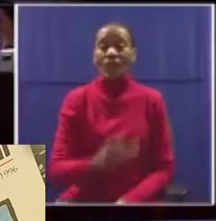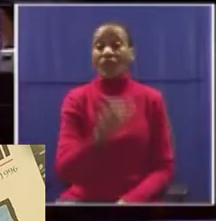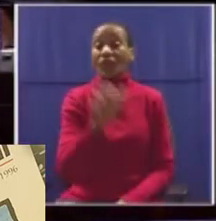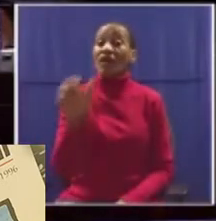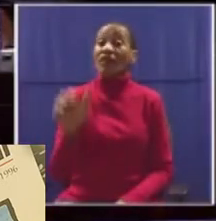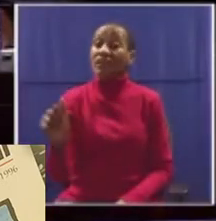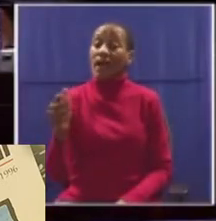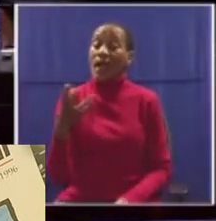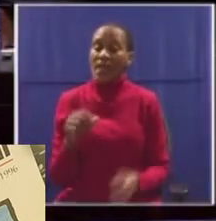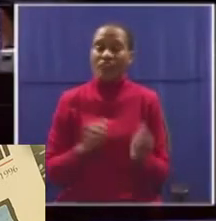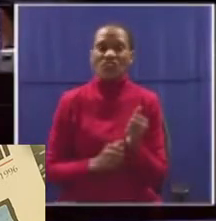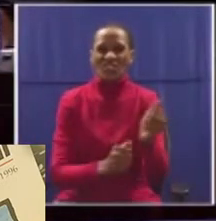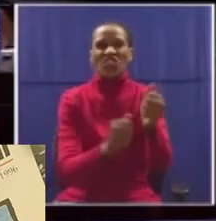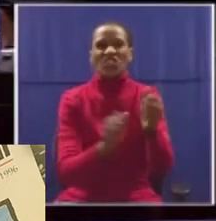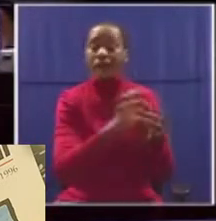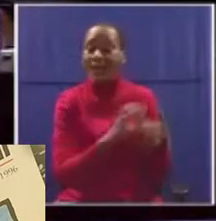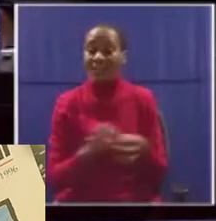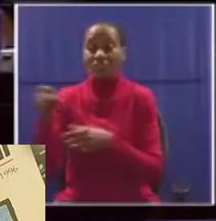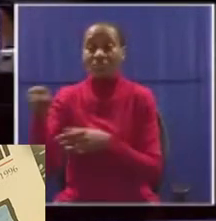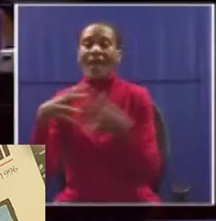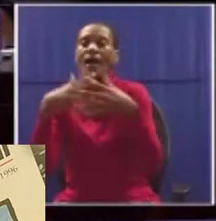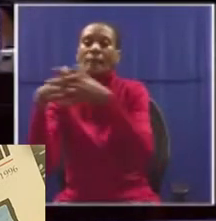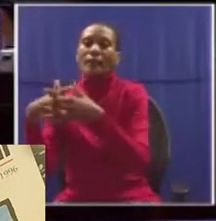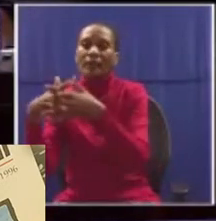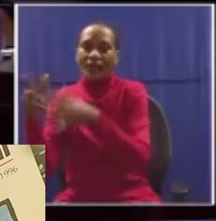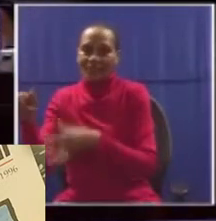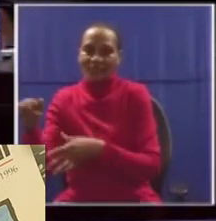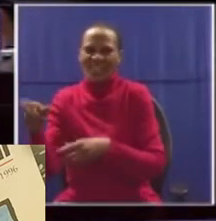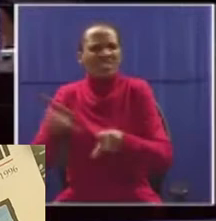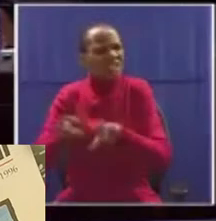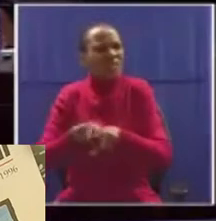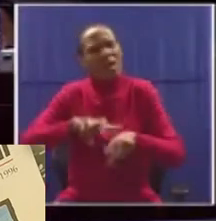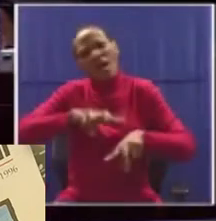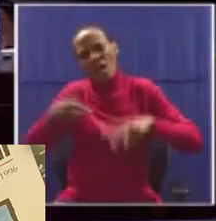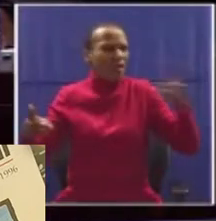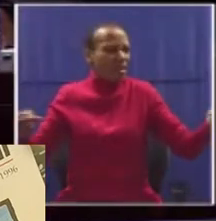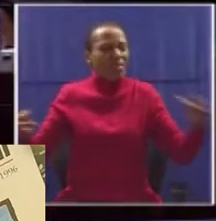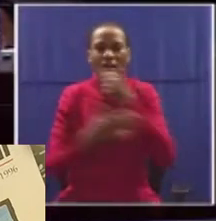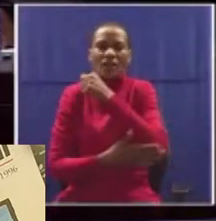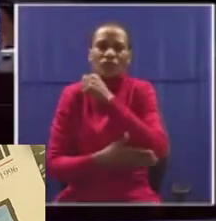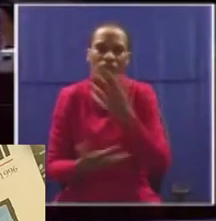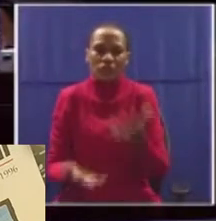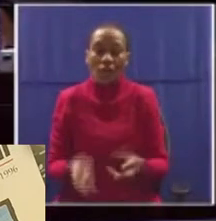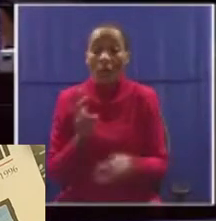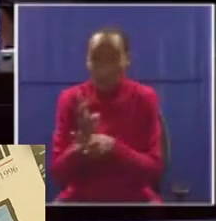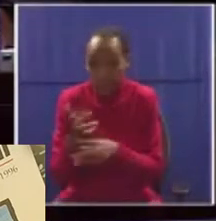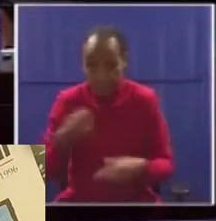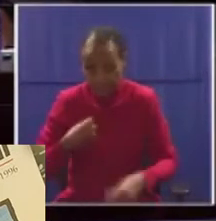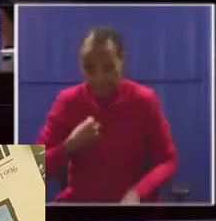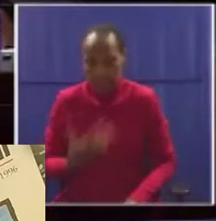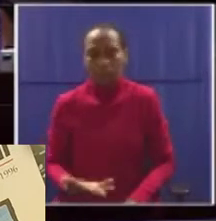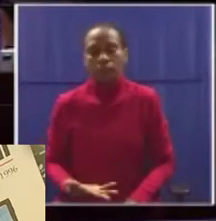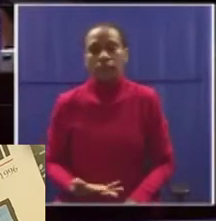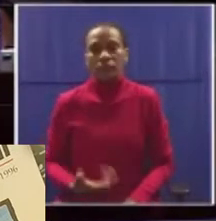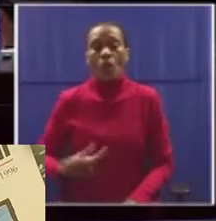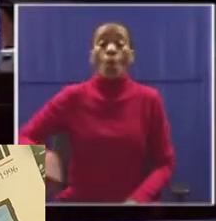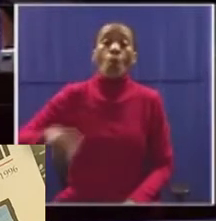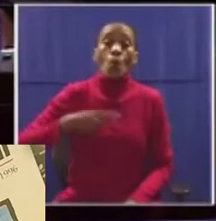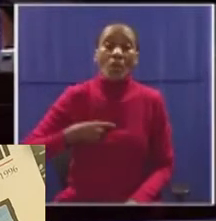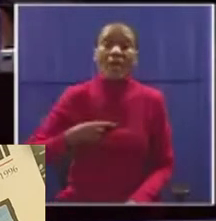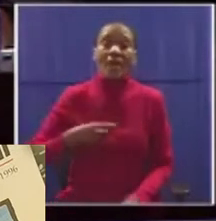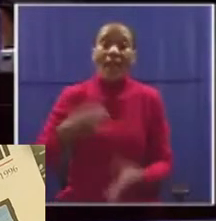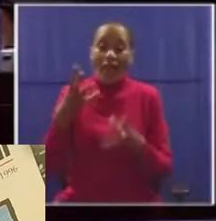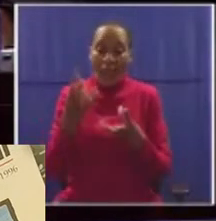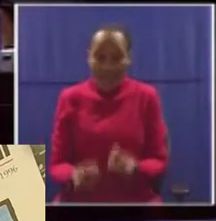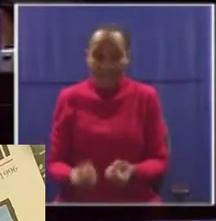relationship with the USA as we do with any other Nation I must repeat this we